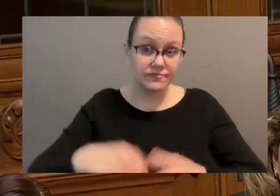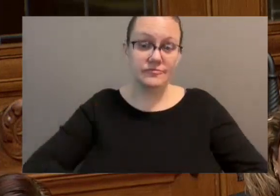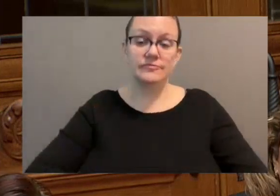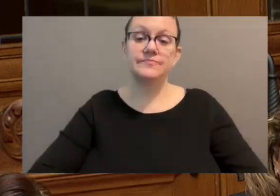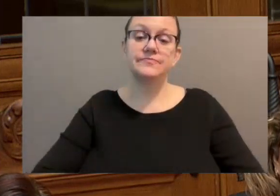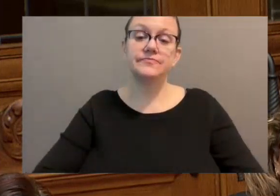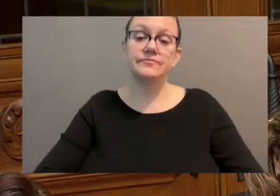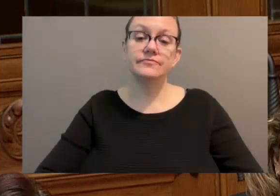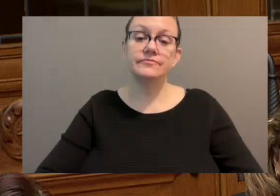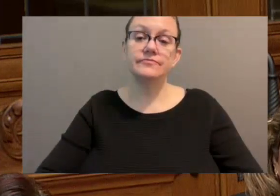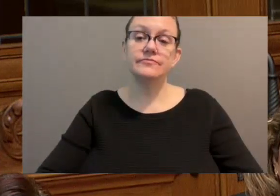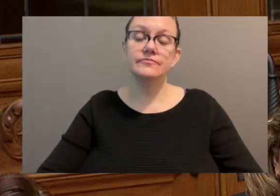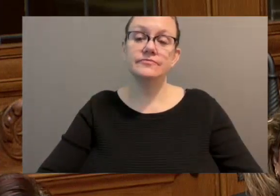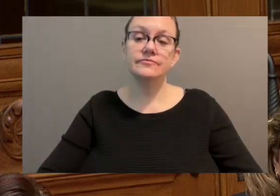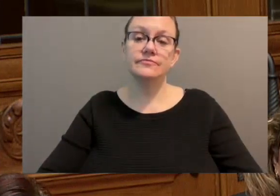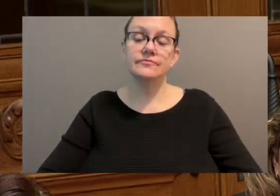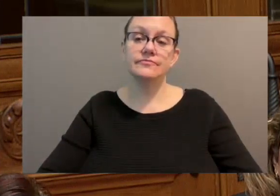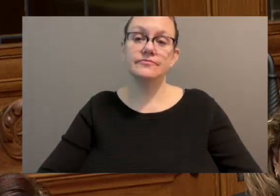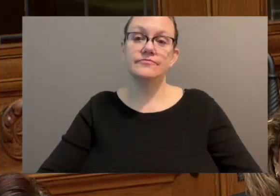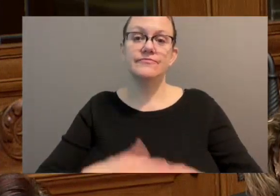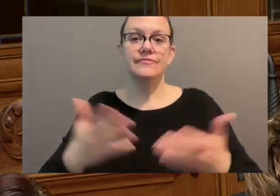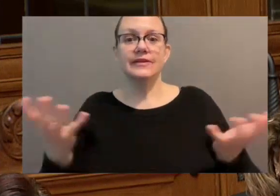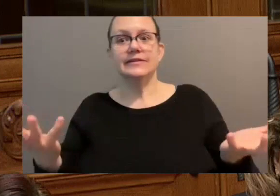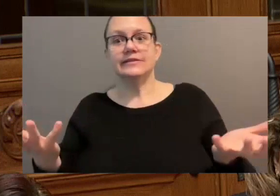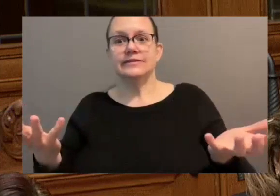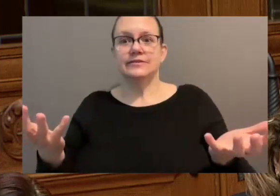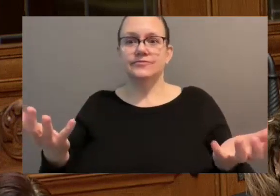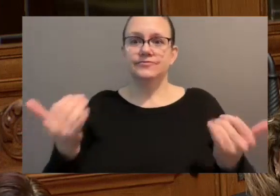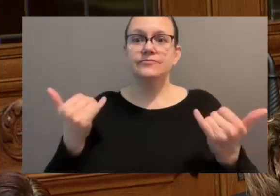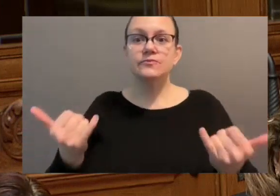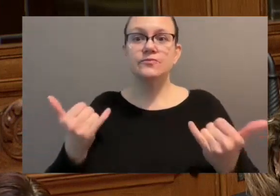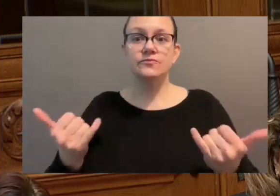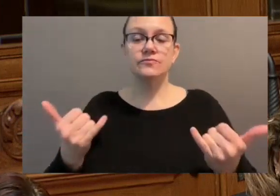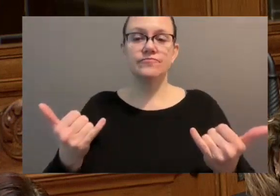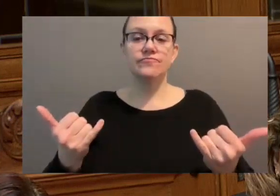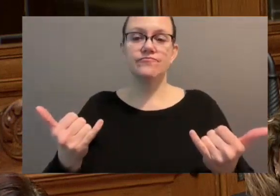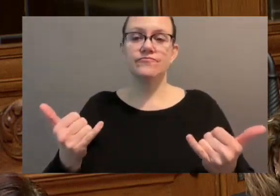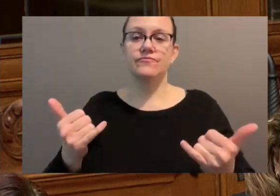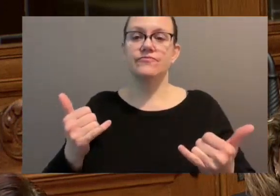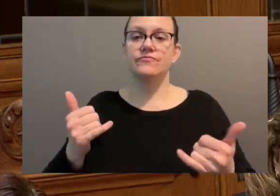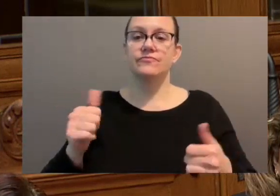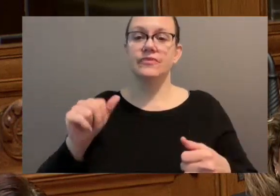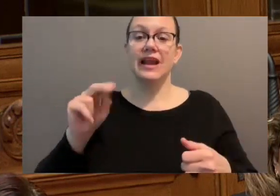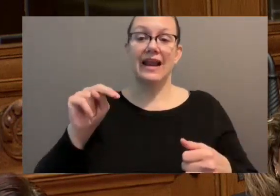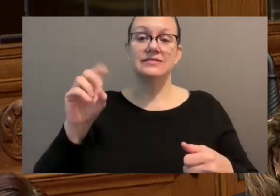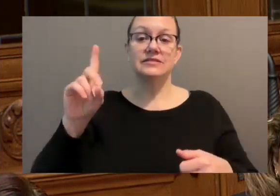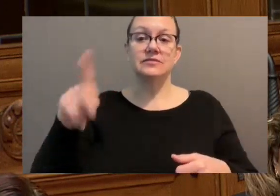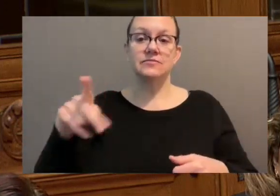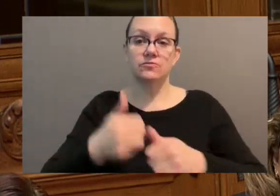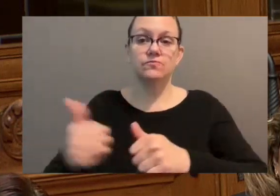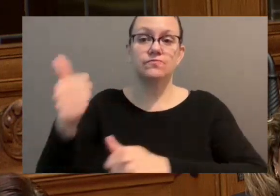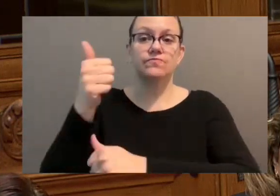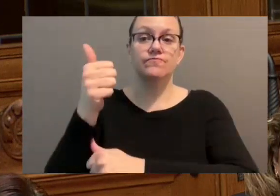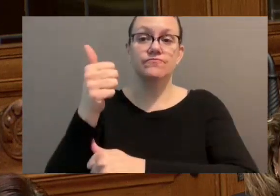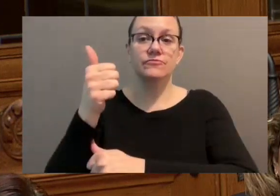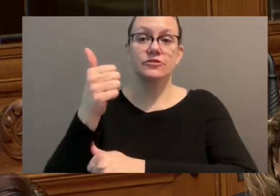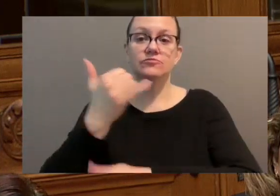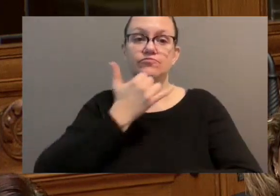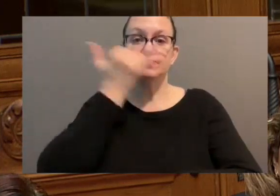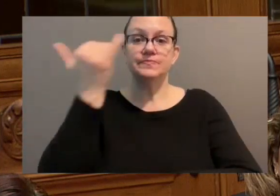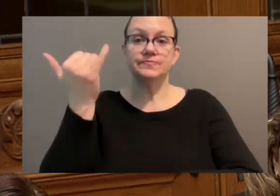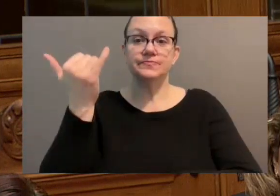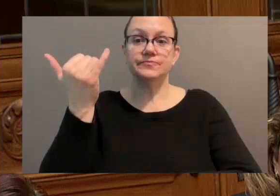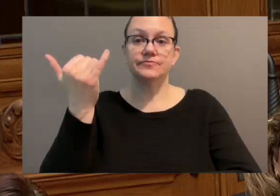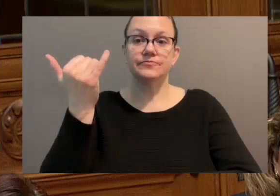this NDP Premier has managed to stumble into yet a new crisis. Thanks to a fresh downgrade